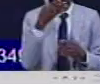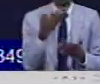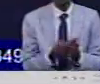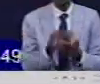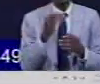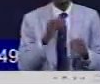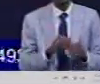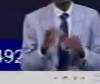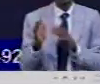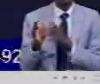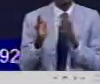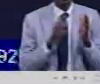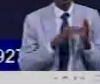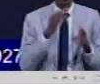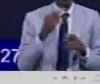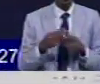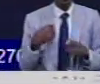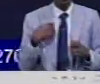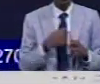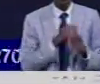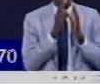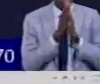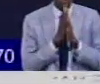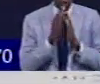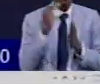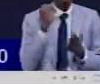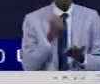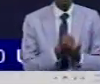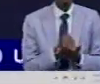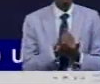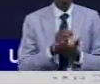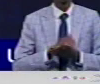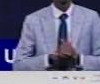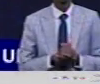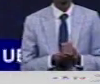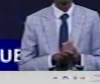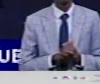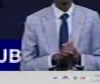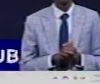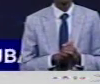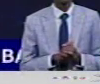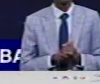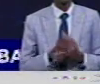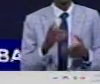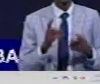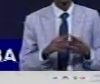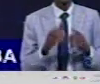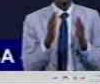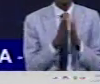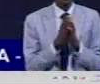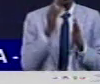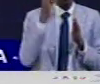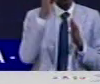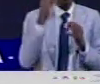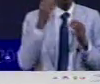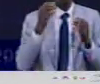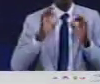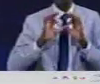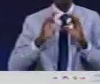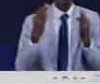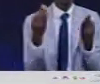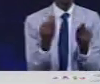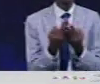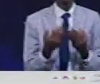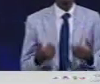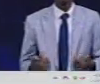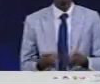to pray for families. Challenges abound in the family. Let's pray that God will heal families. We